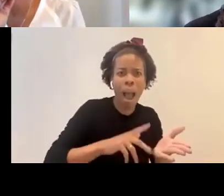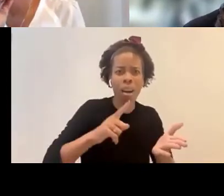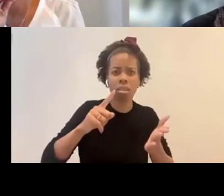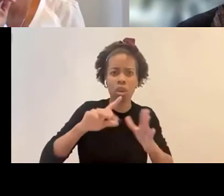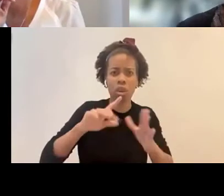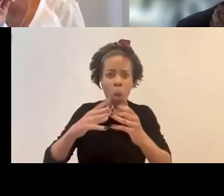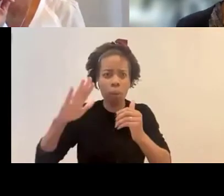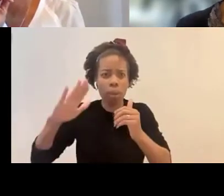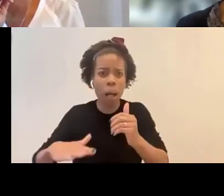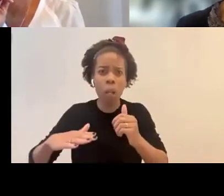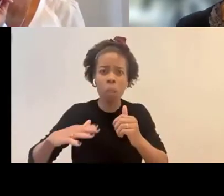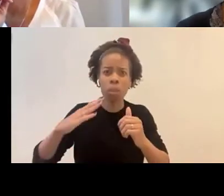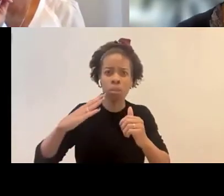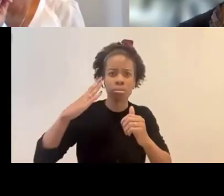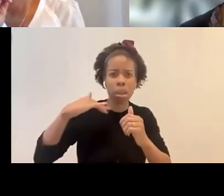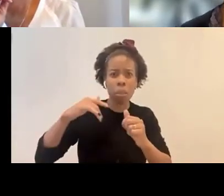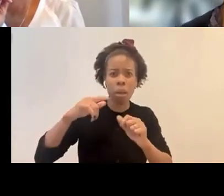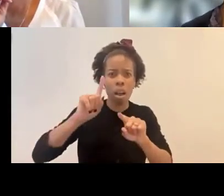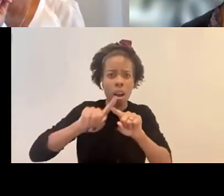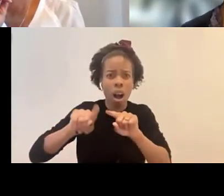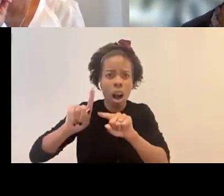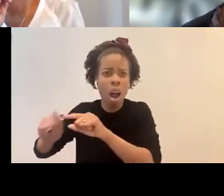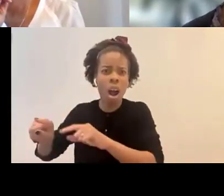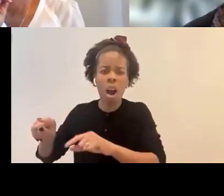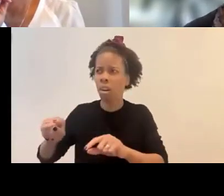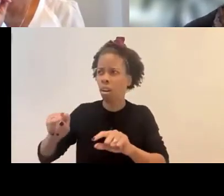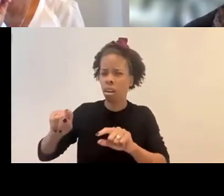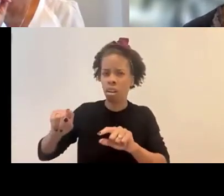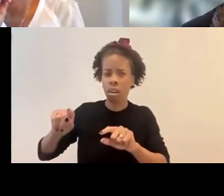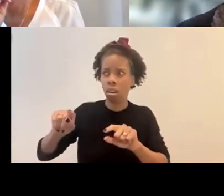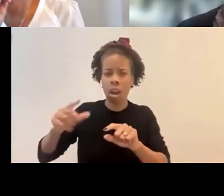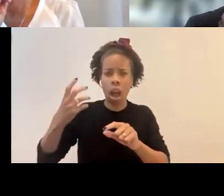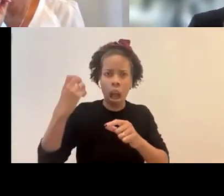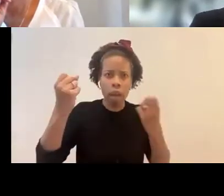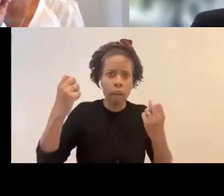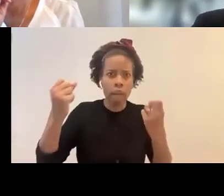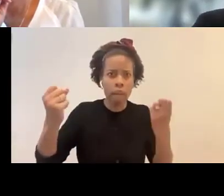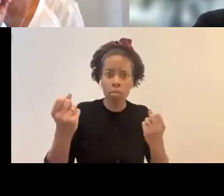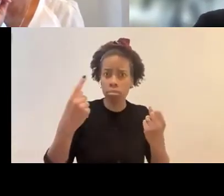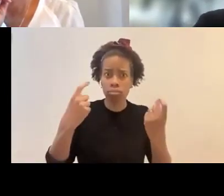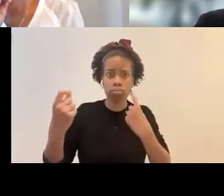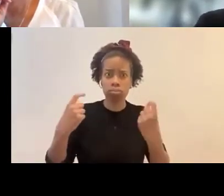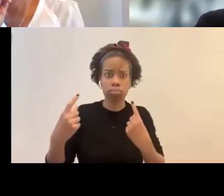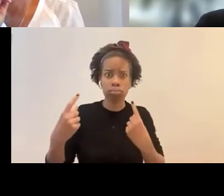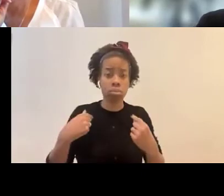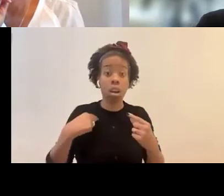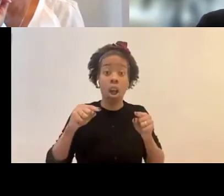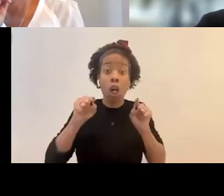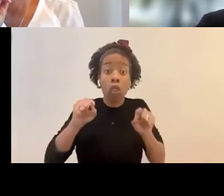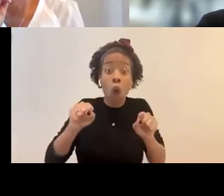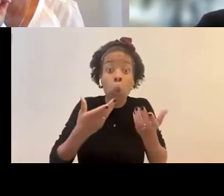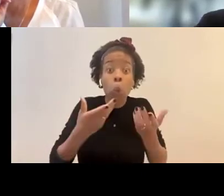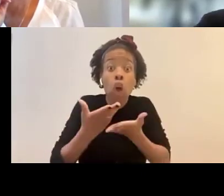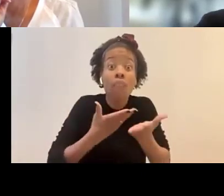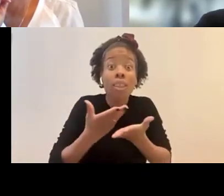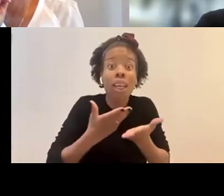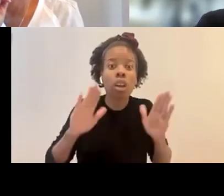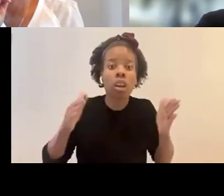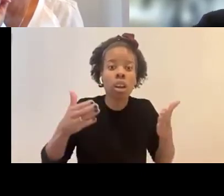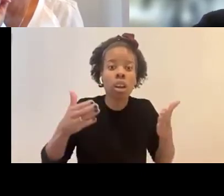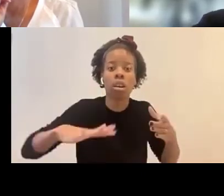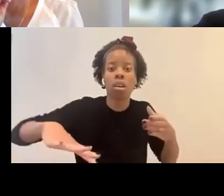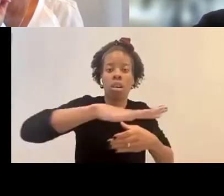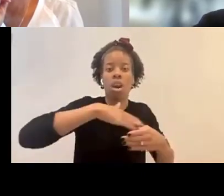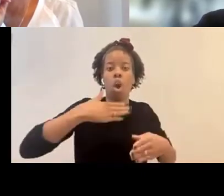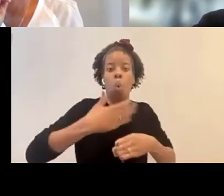of color. Those conversations primarily concentrated on the workplace and